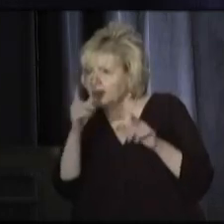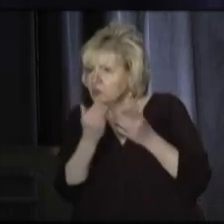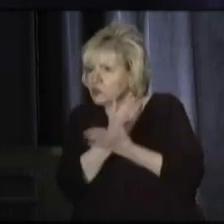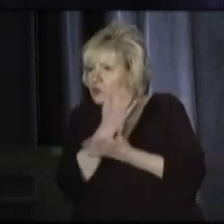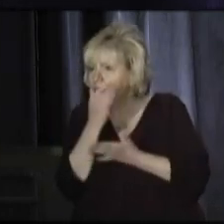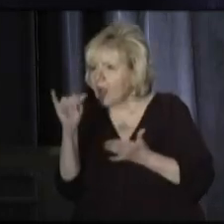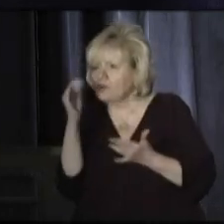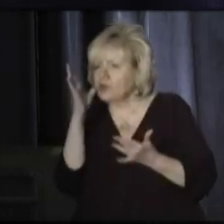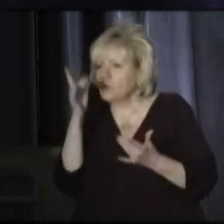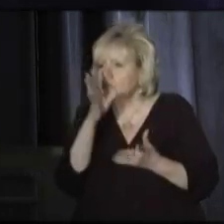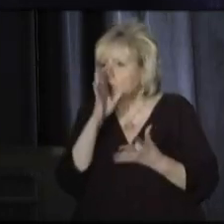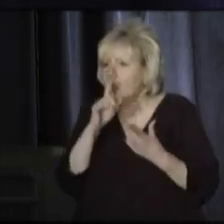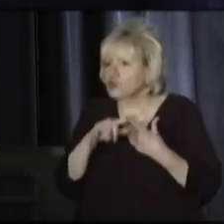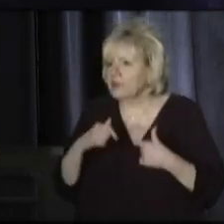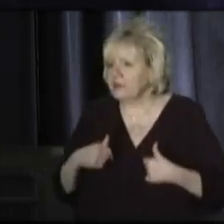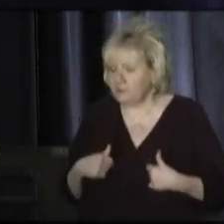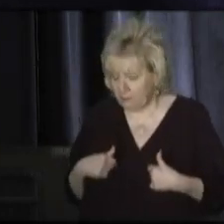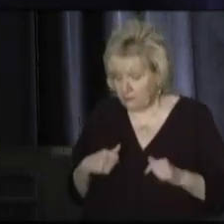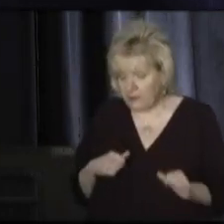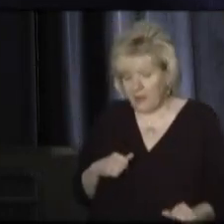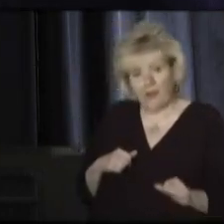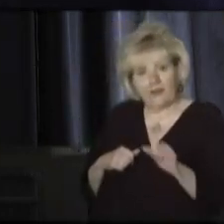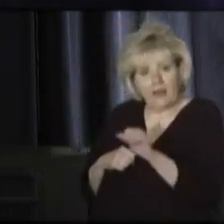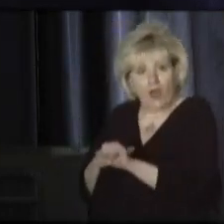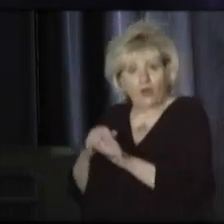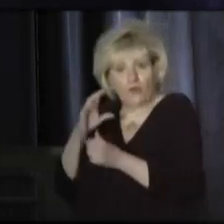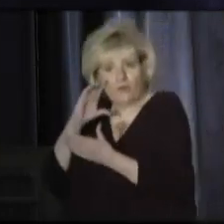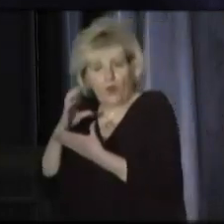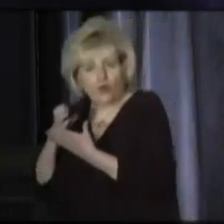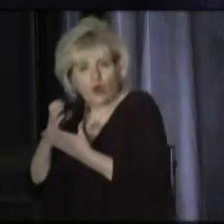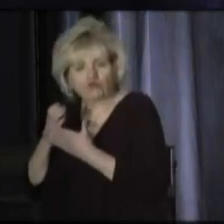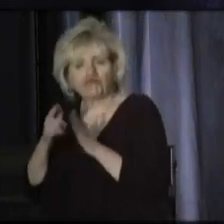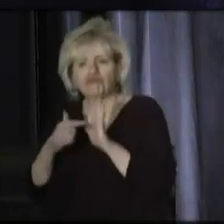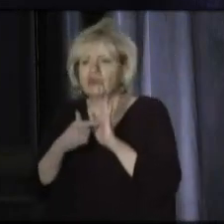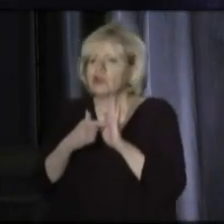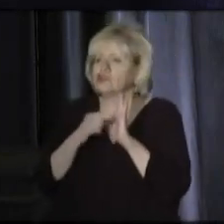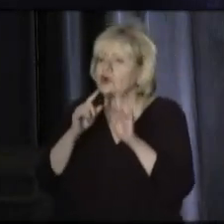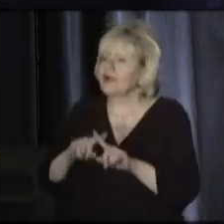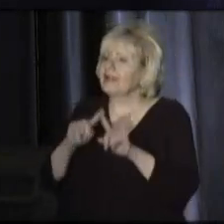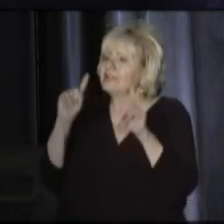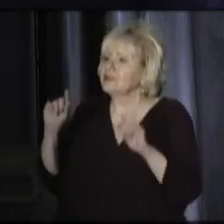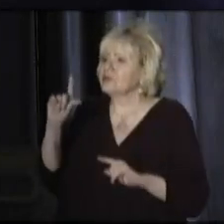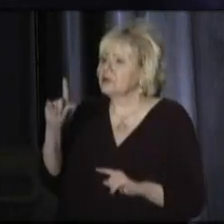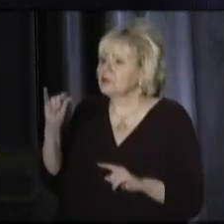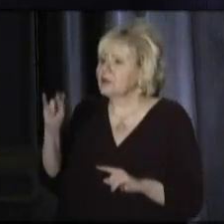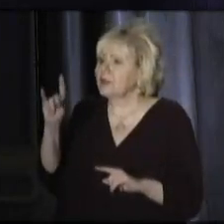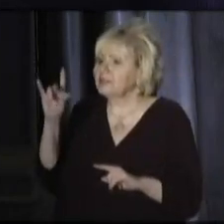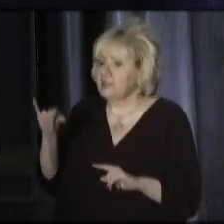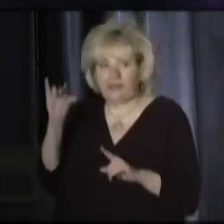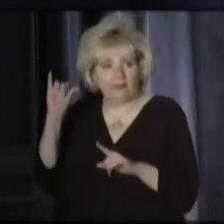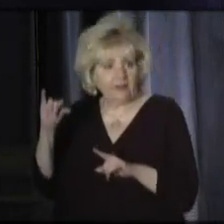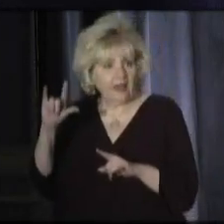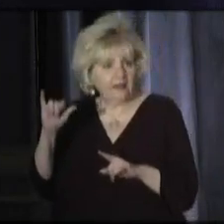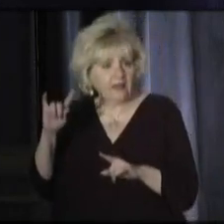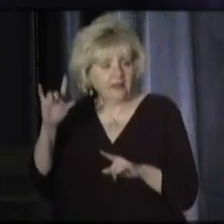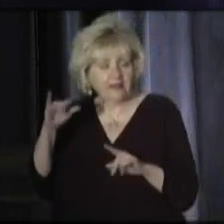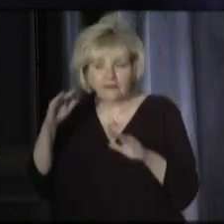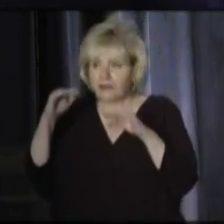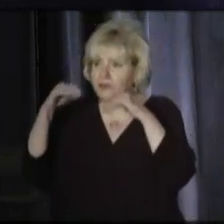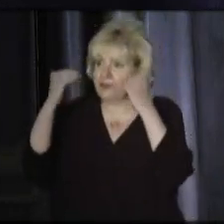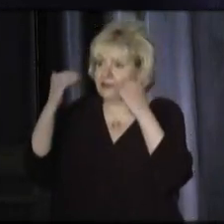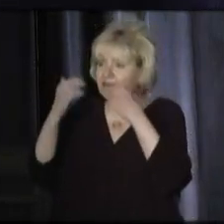for Whidbey, a purpose, a tomorrow. Safety. Would I know it if I ever felt it?